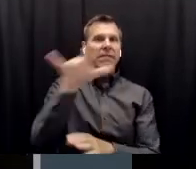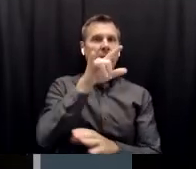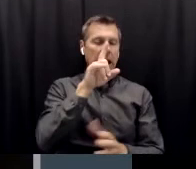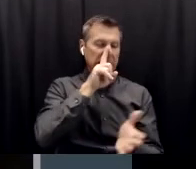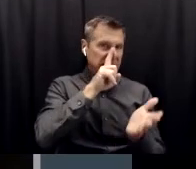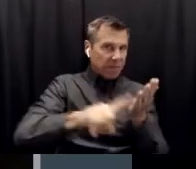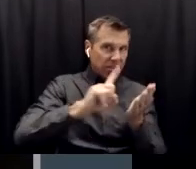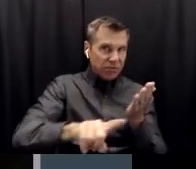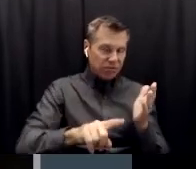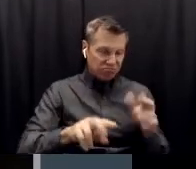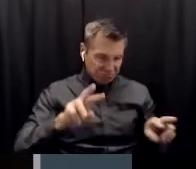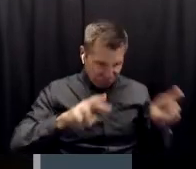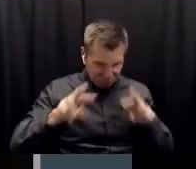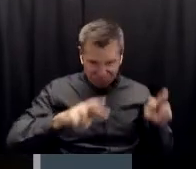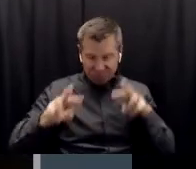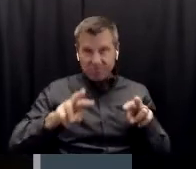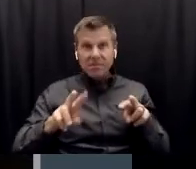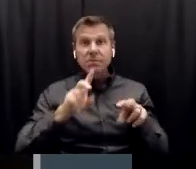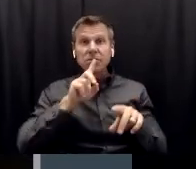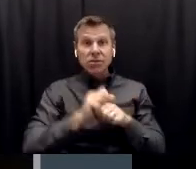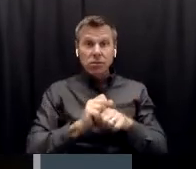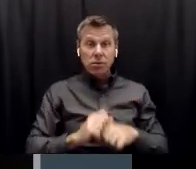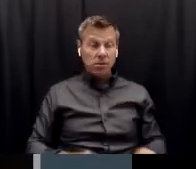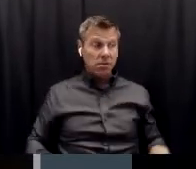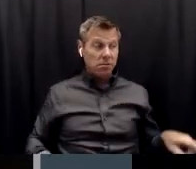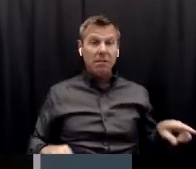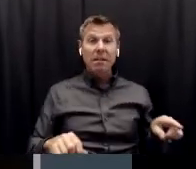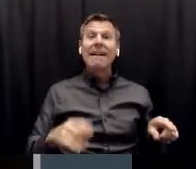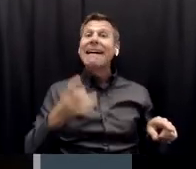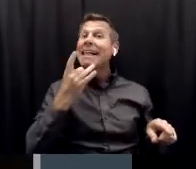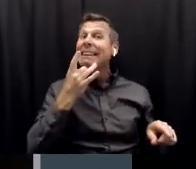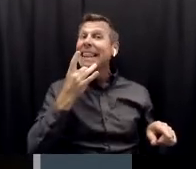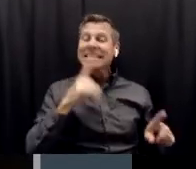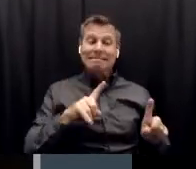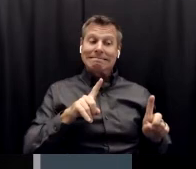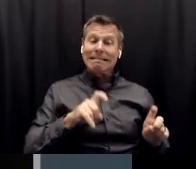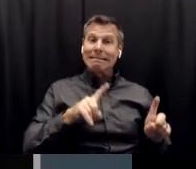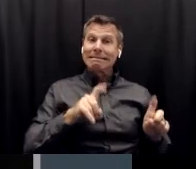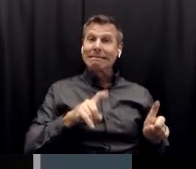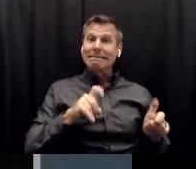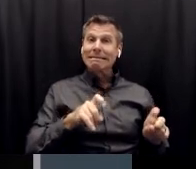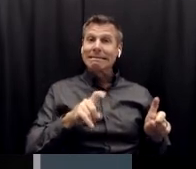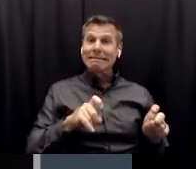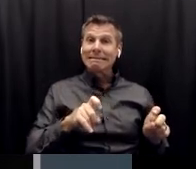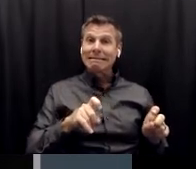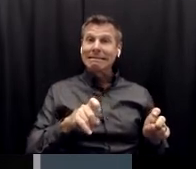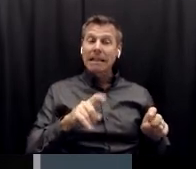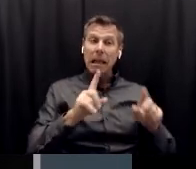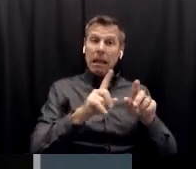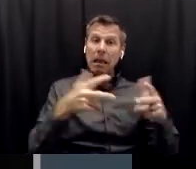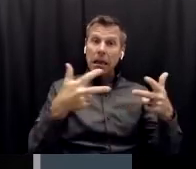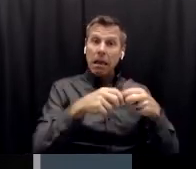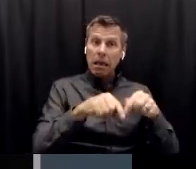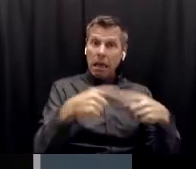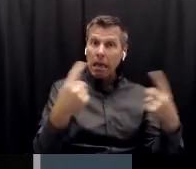Make sure that our positioning and anti-collision lights are part of our pre-flight inspection. Really make